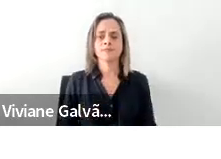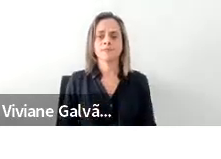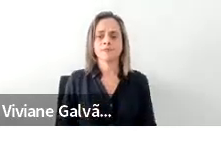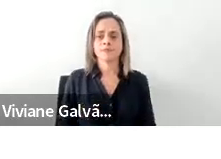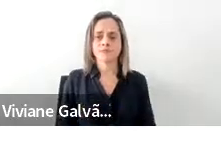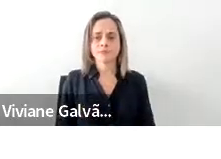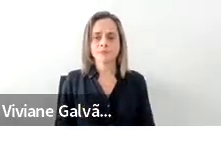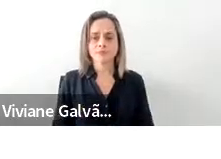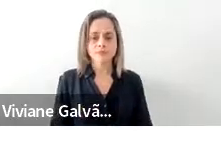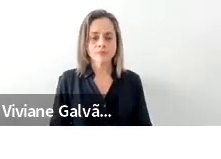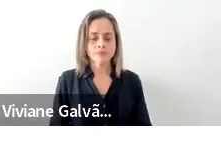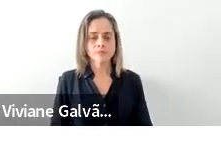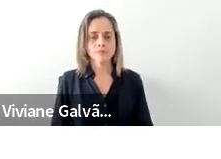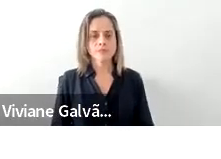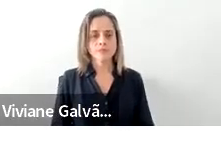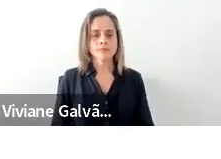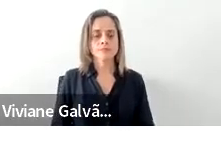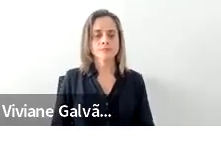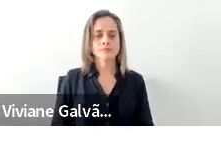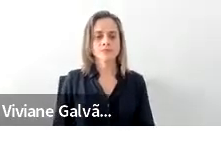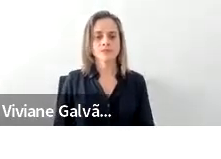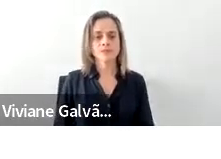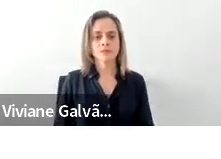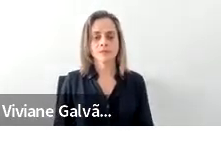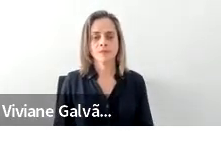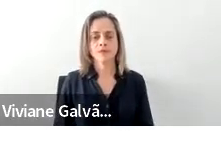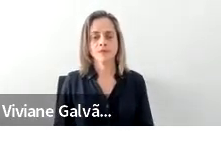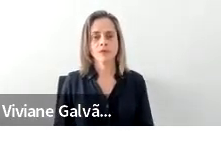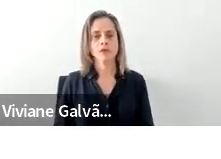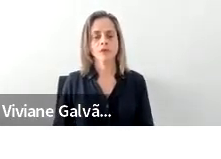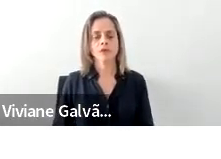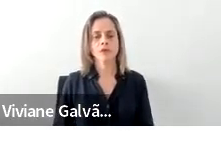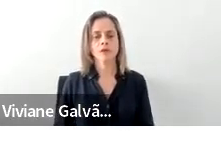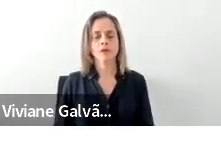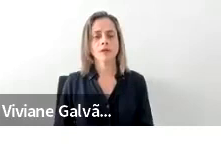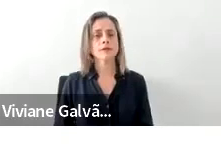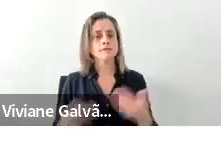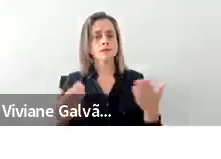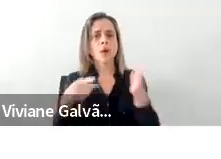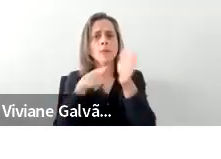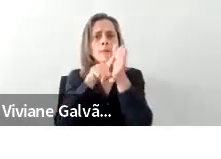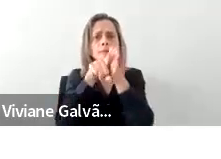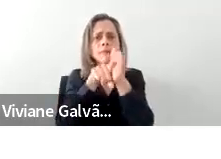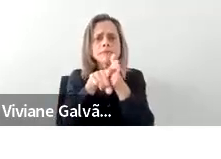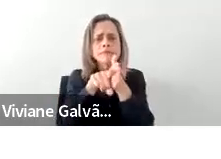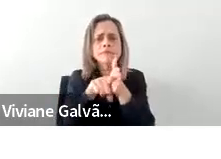explains his own working in terms of methodology.